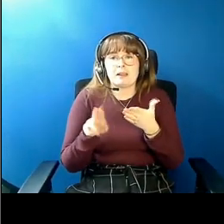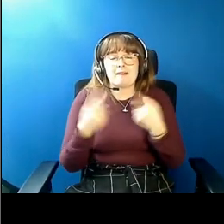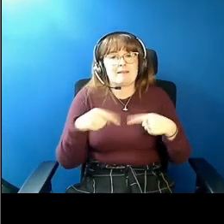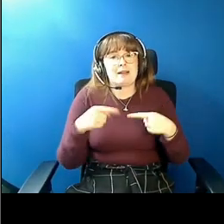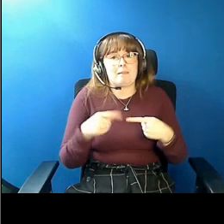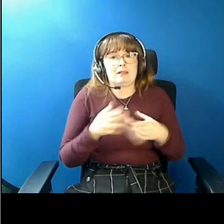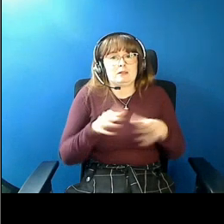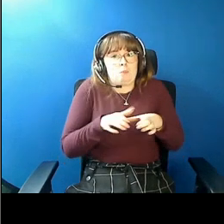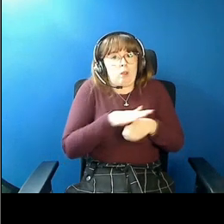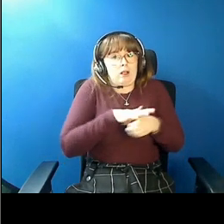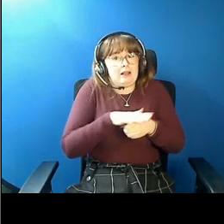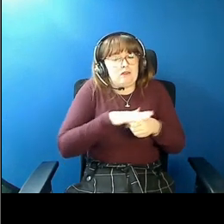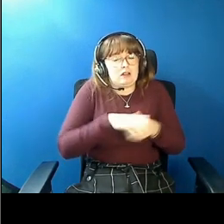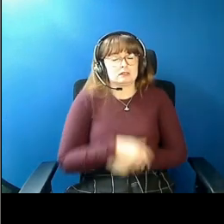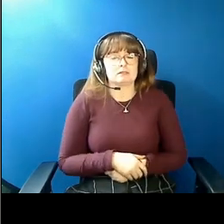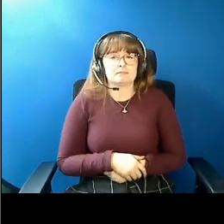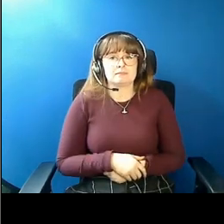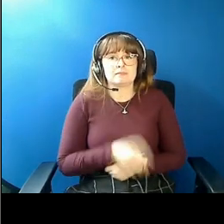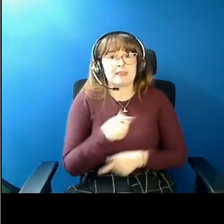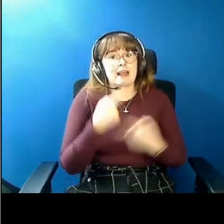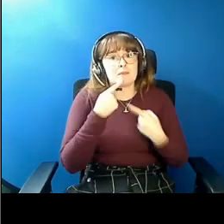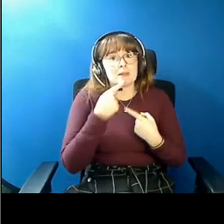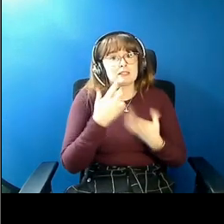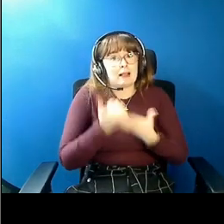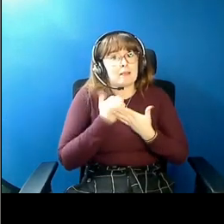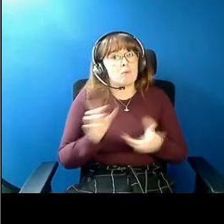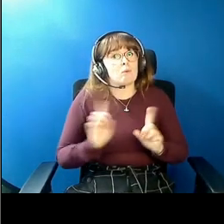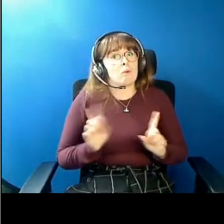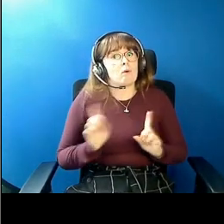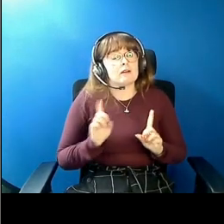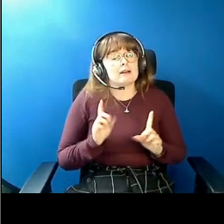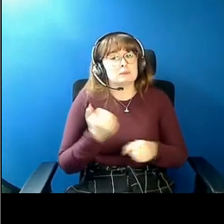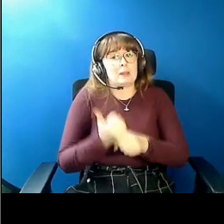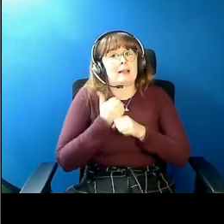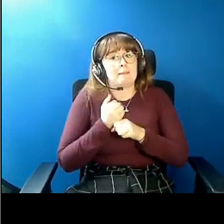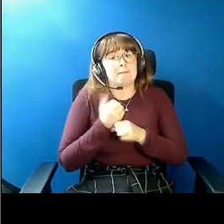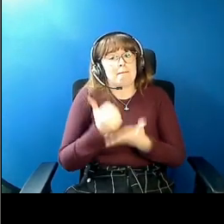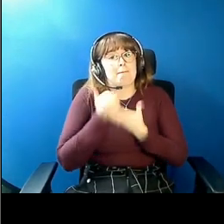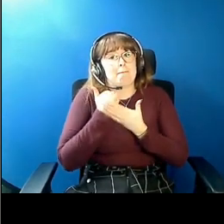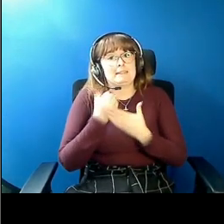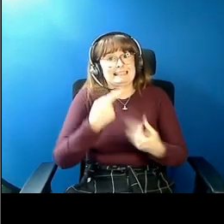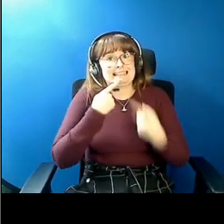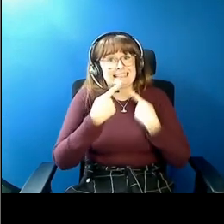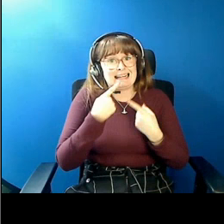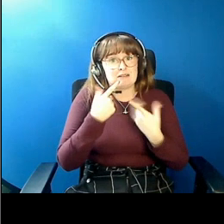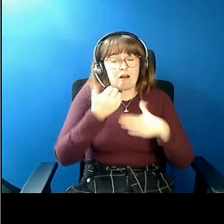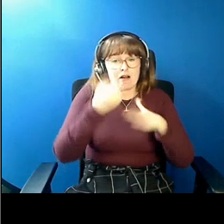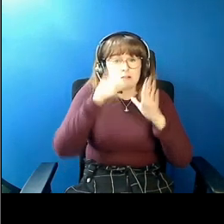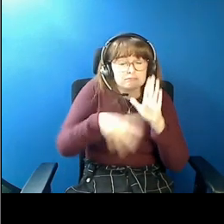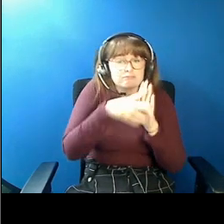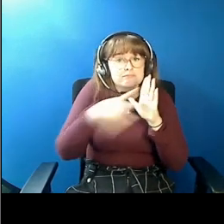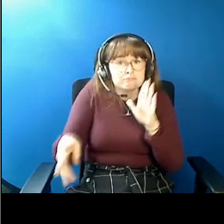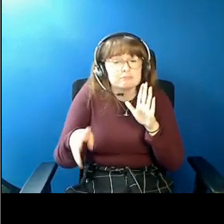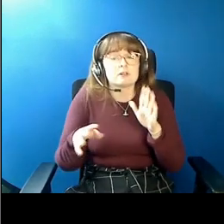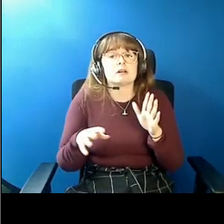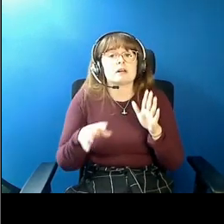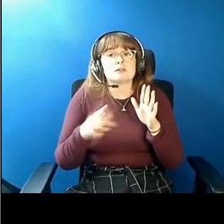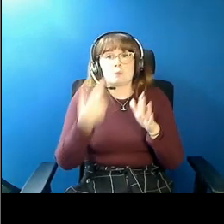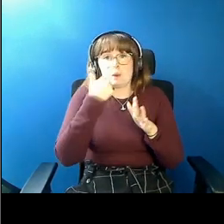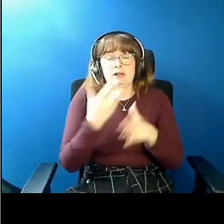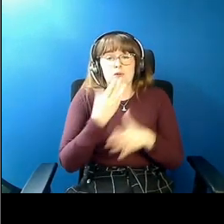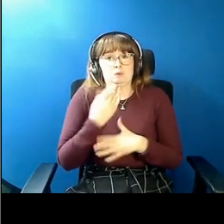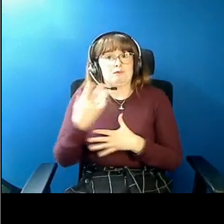level. Now, this information allows us to build a housing stock database or an asset management system, which can be used to conduct a baseline study